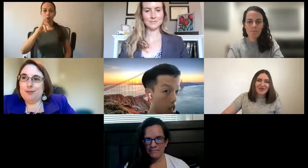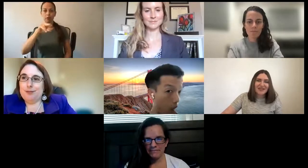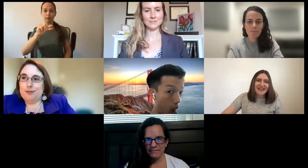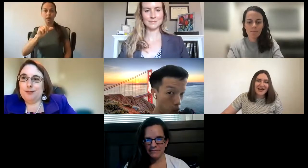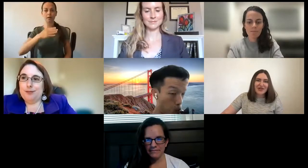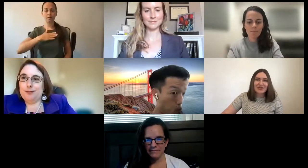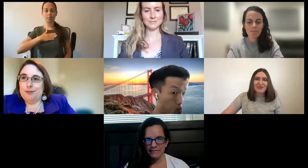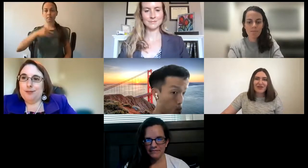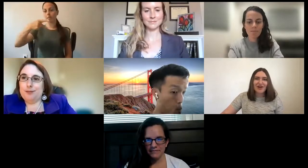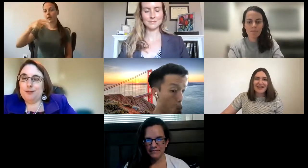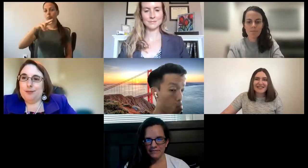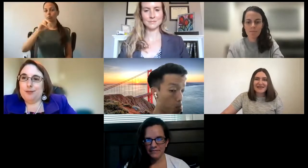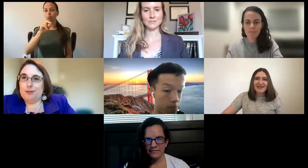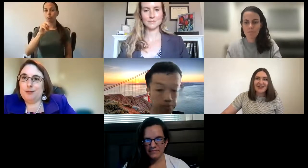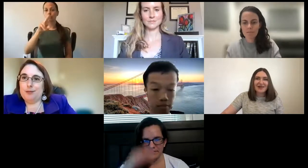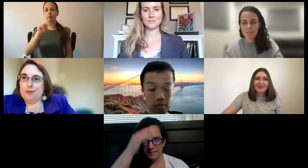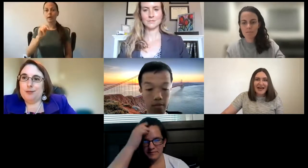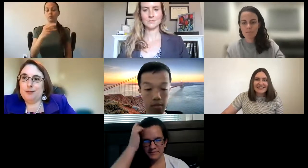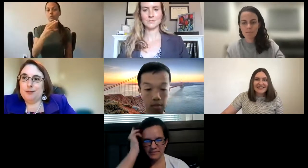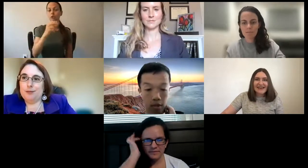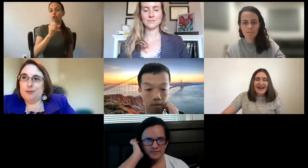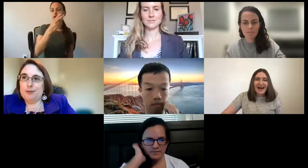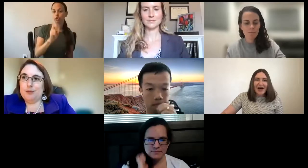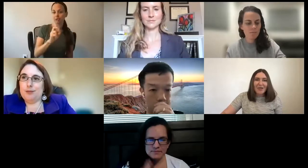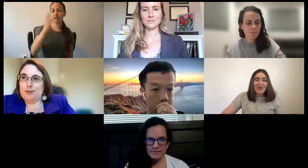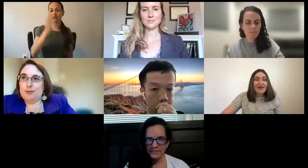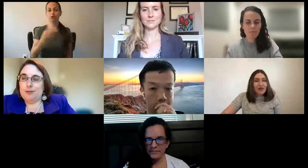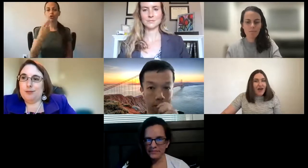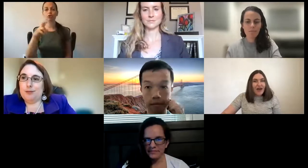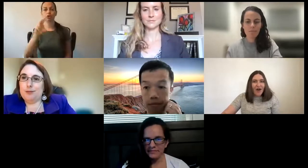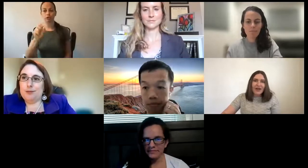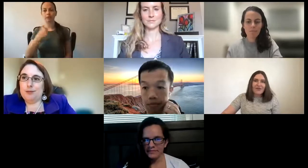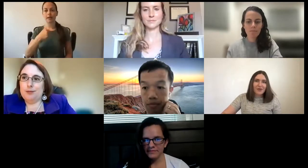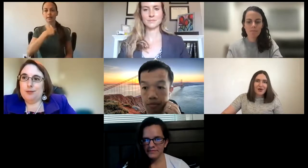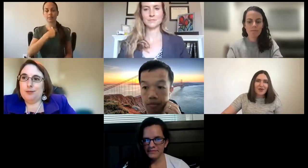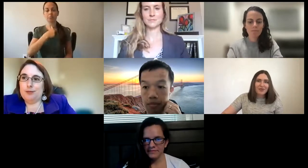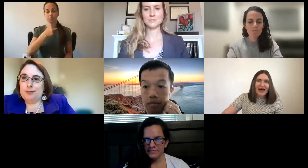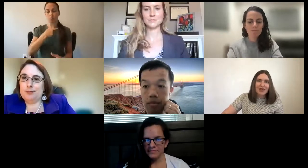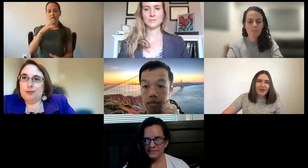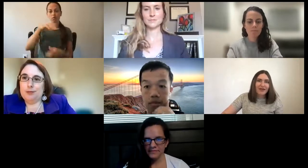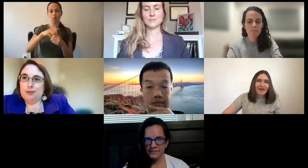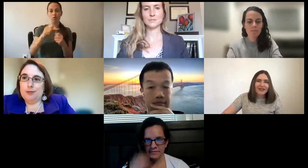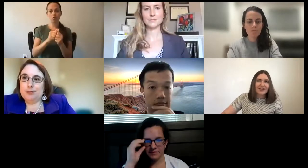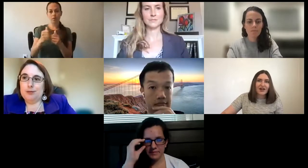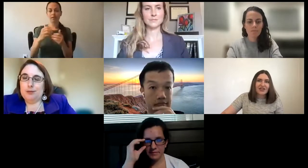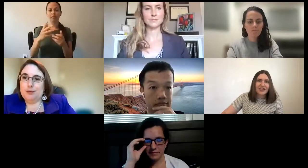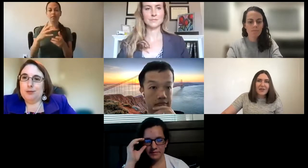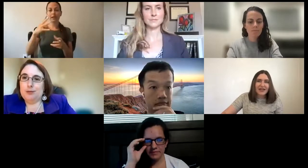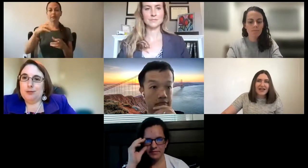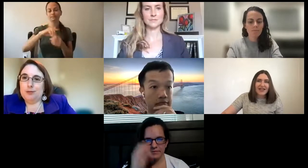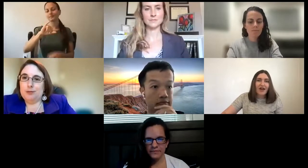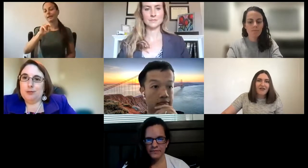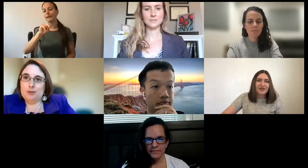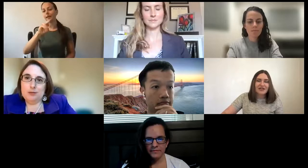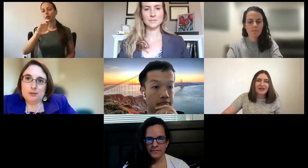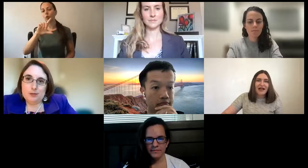I'm on the diversity, inclusion, and belonging team here at Blend. If you're not already familiar with Blend, we are a technology